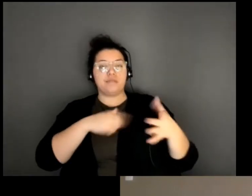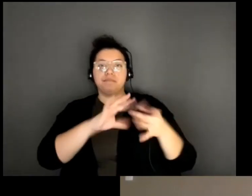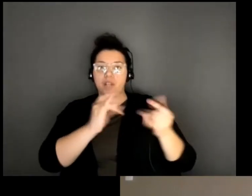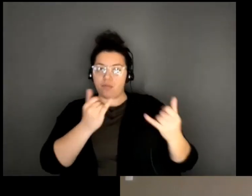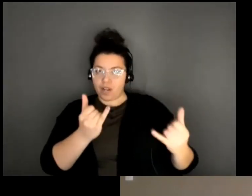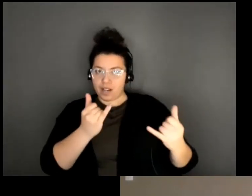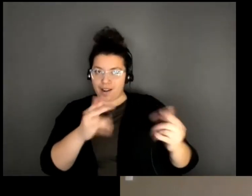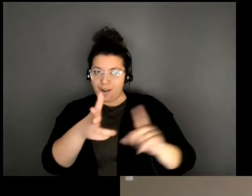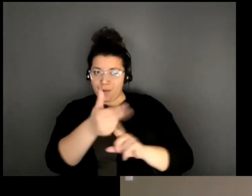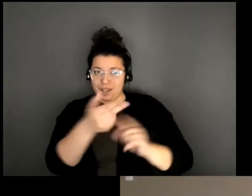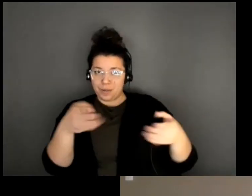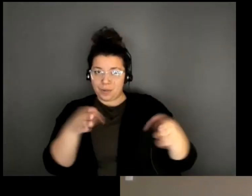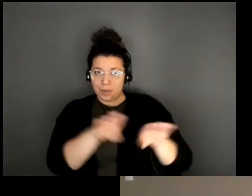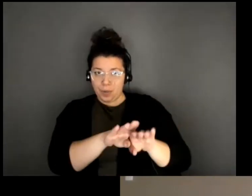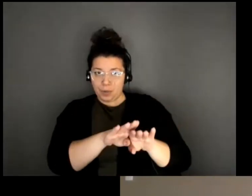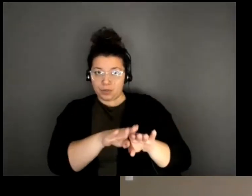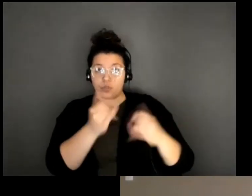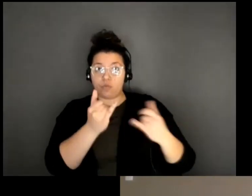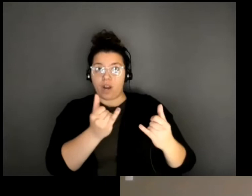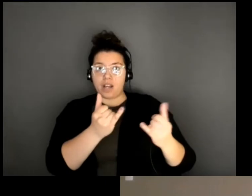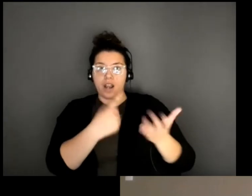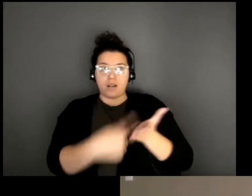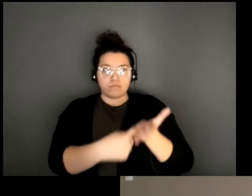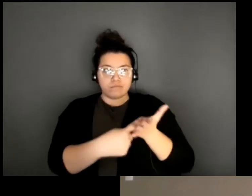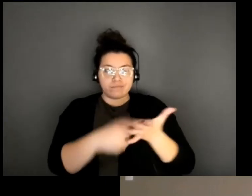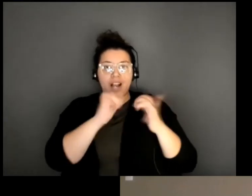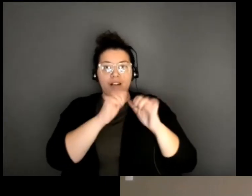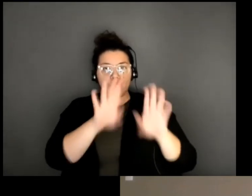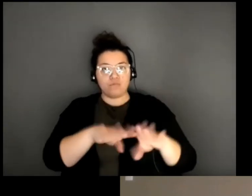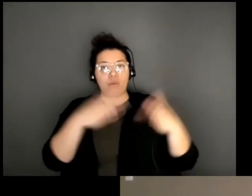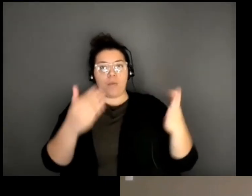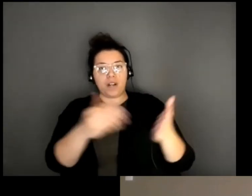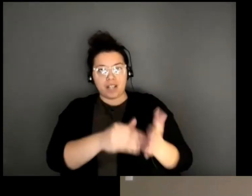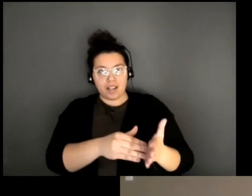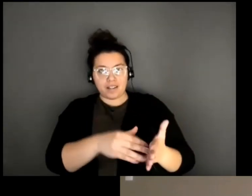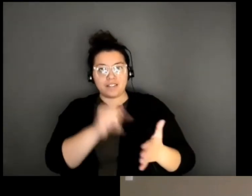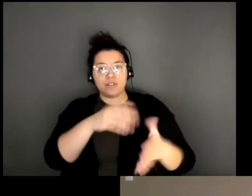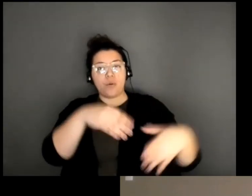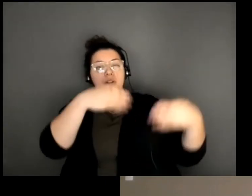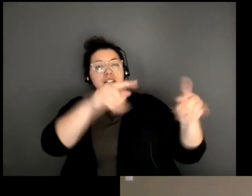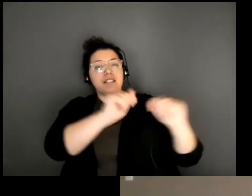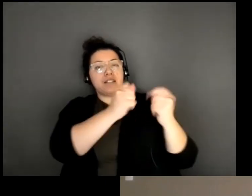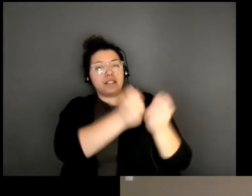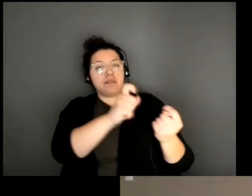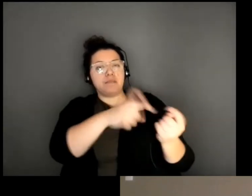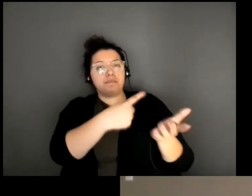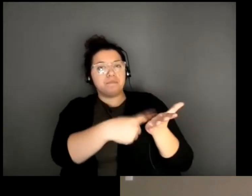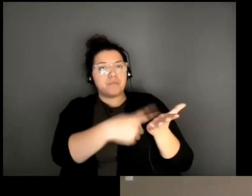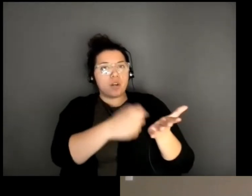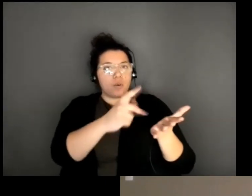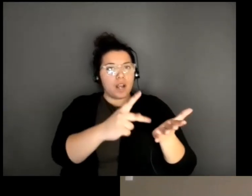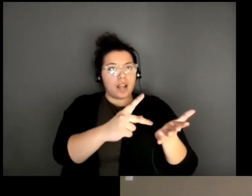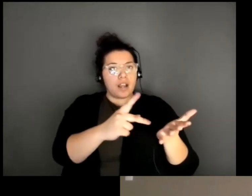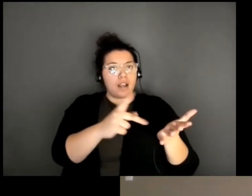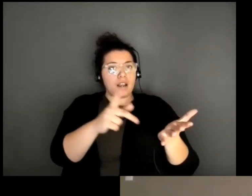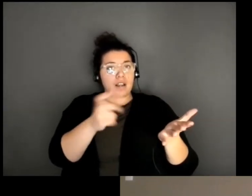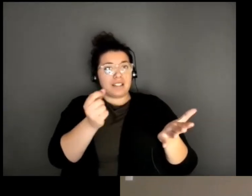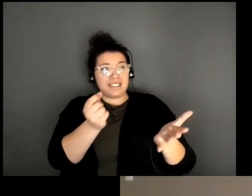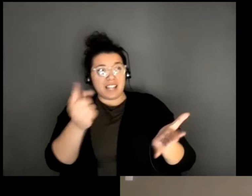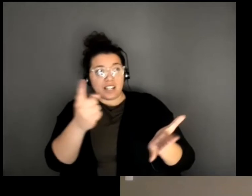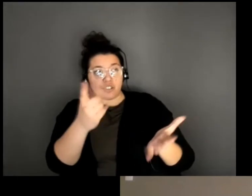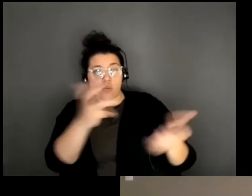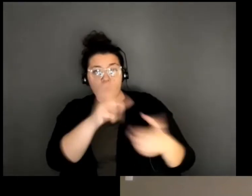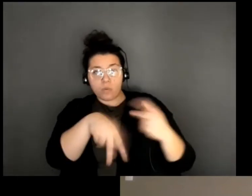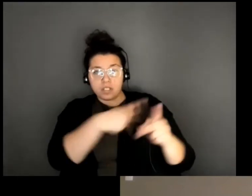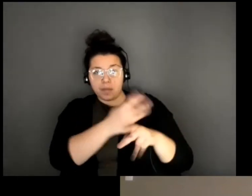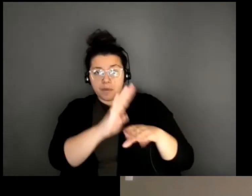is about getting the hotel reopened. So working with our sales team to understand what business do we have coming in 2021, and